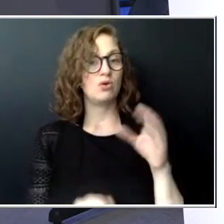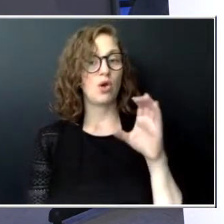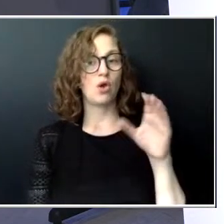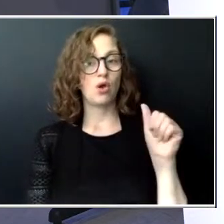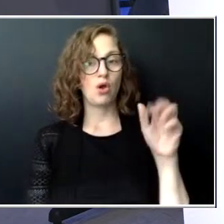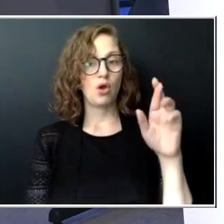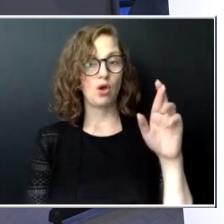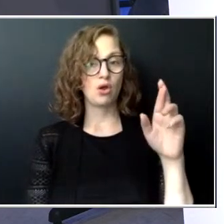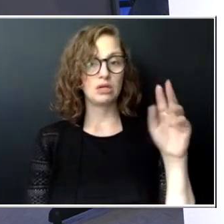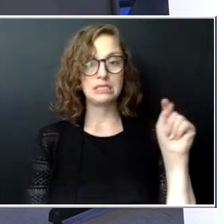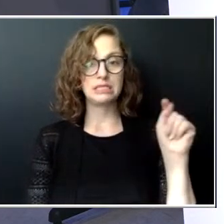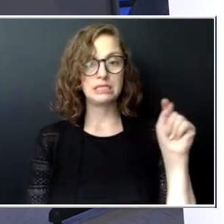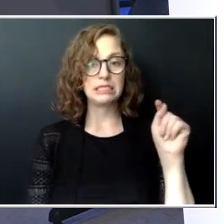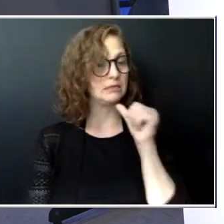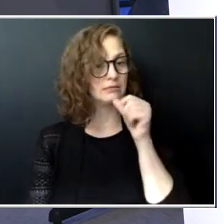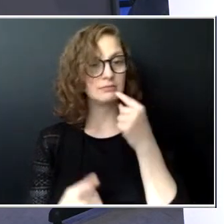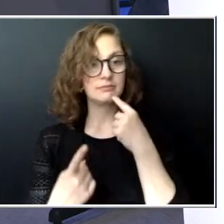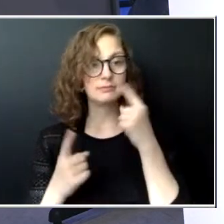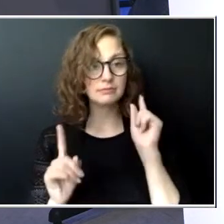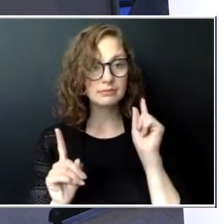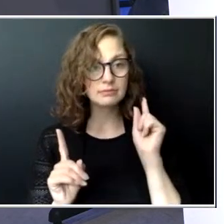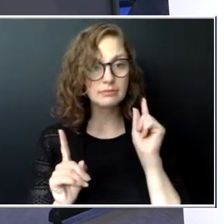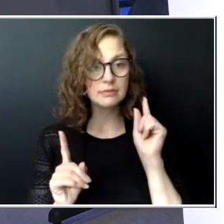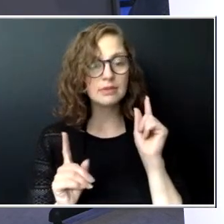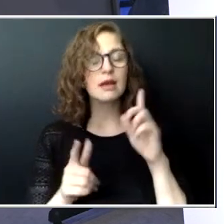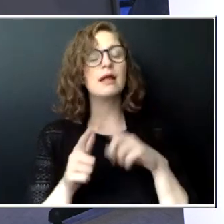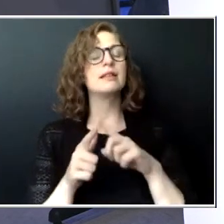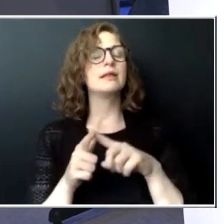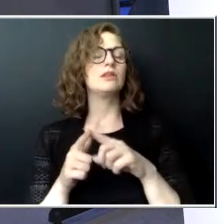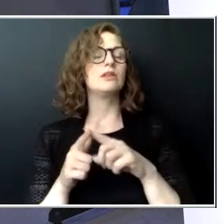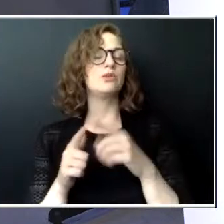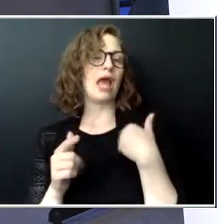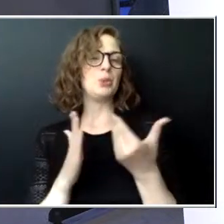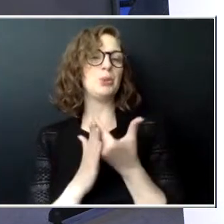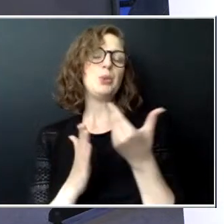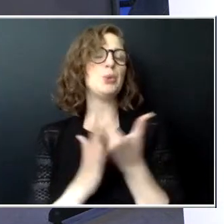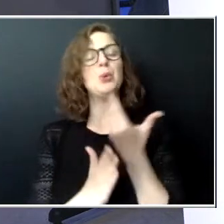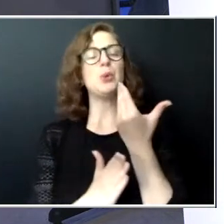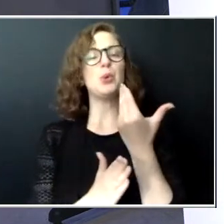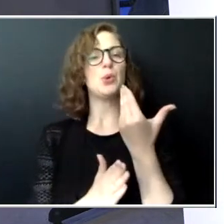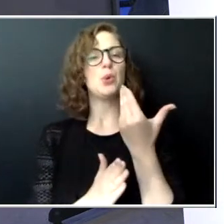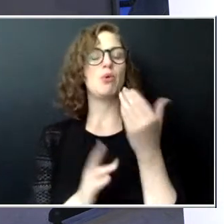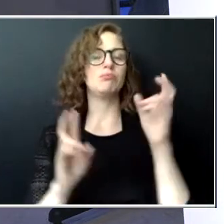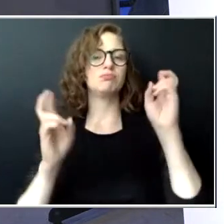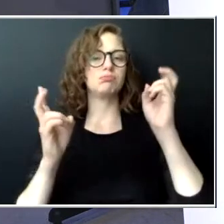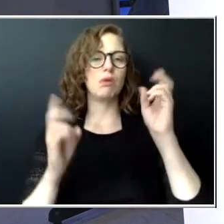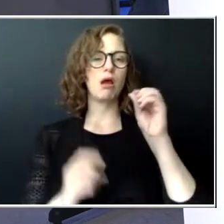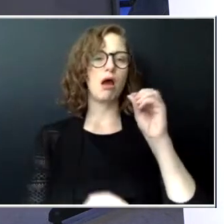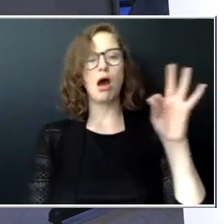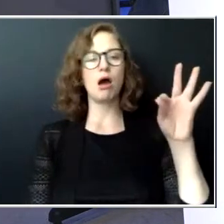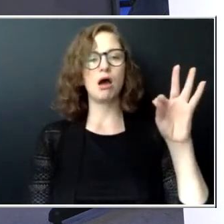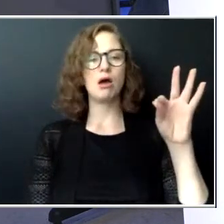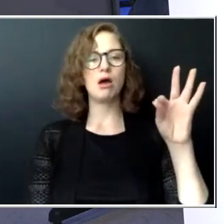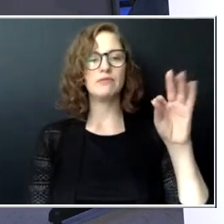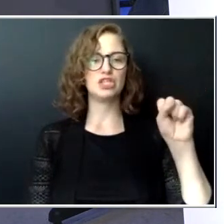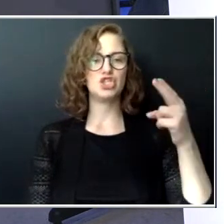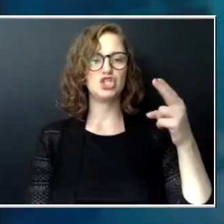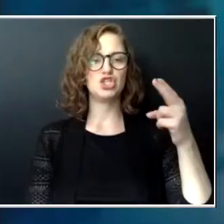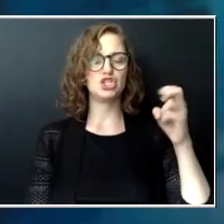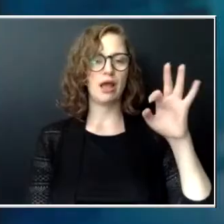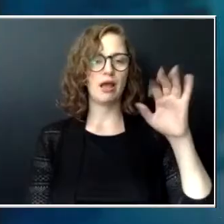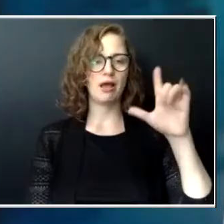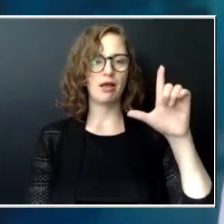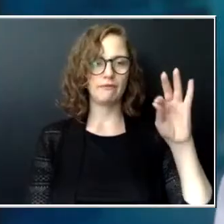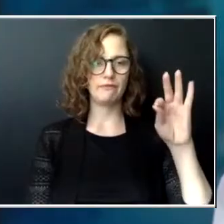newer off-the-shelf version of CAR T. What is that? What do we mean by off-the-shelf? Yeah, so Todd